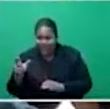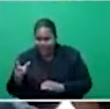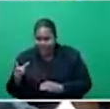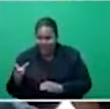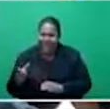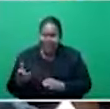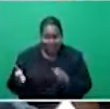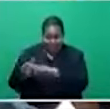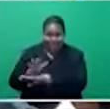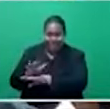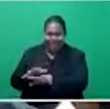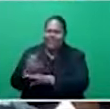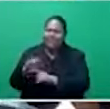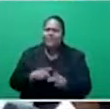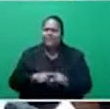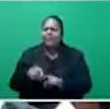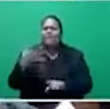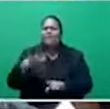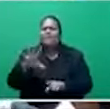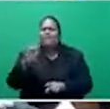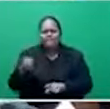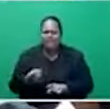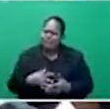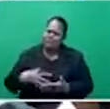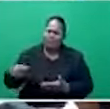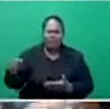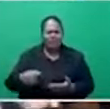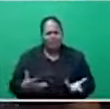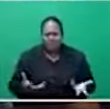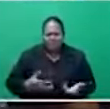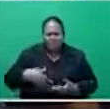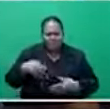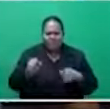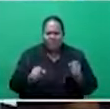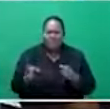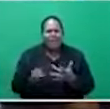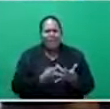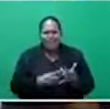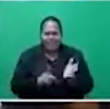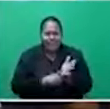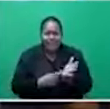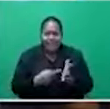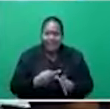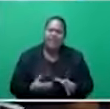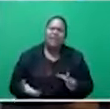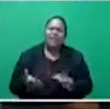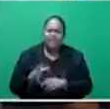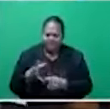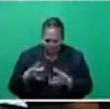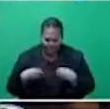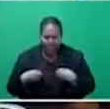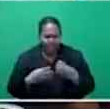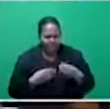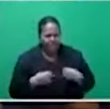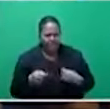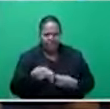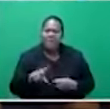for them on their behalf. LTA is getting on behalf. BDM is getting on their behalf. But those two major expenditures we've foregone.